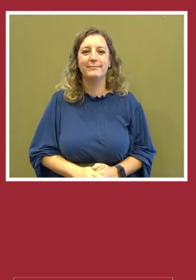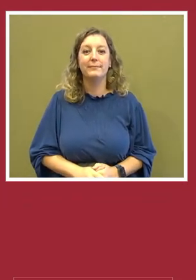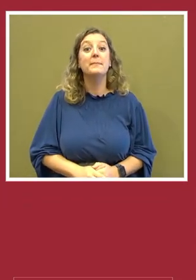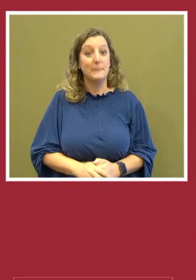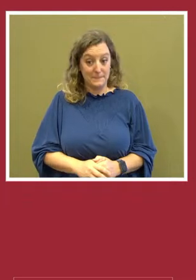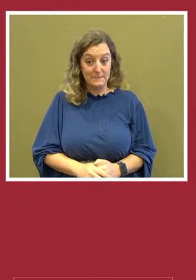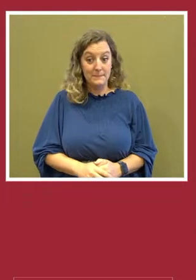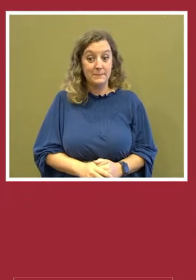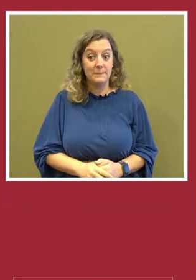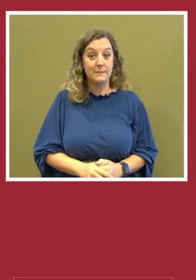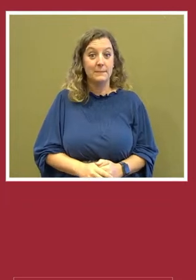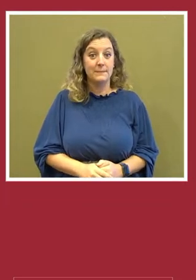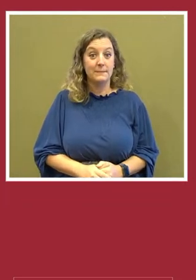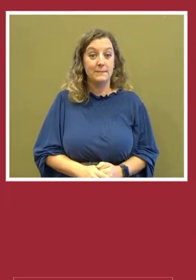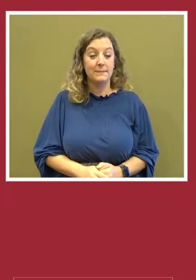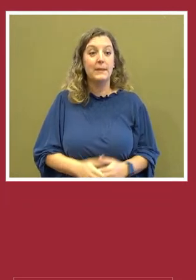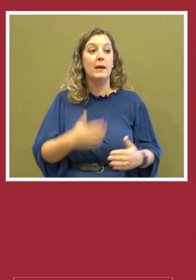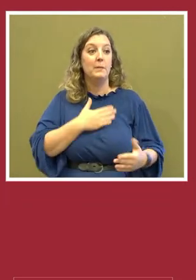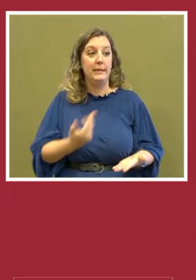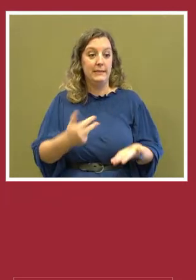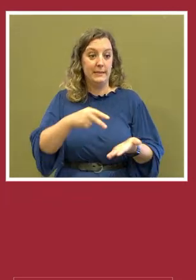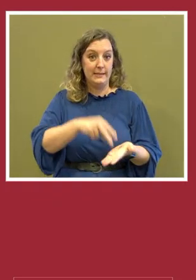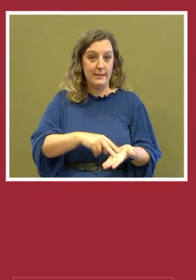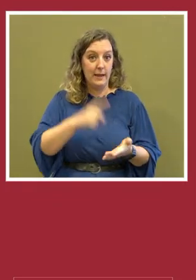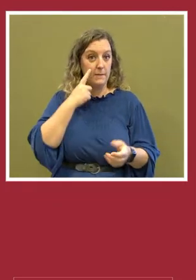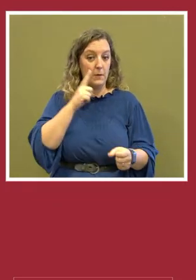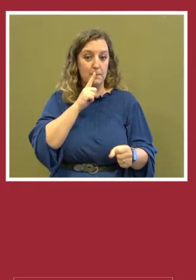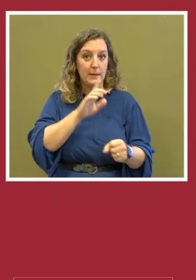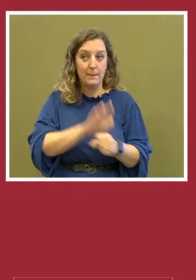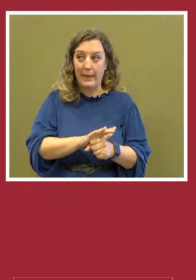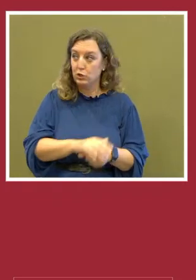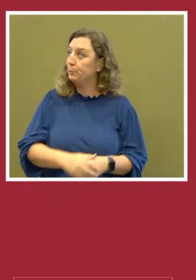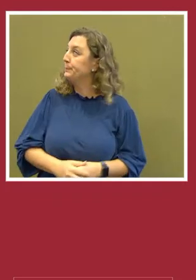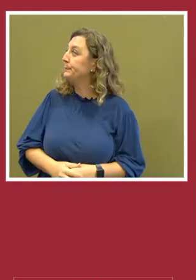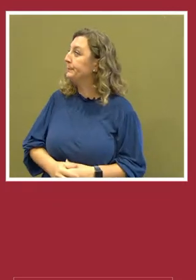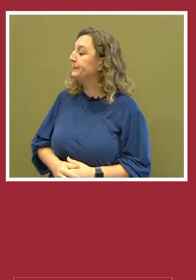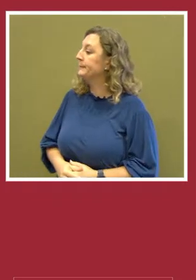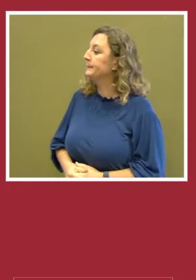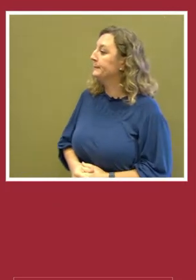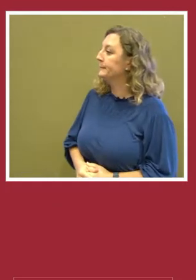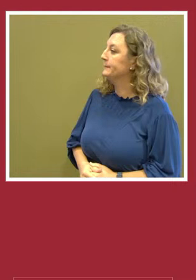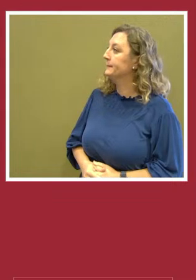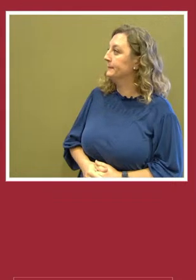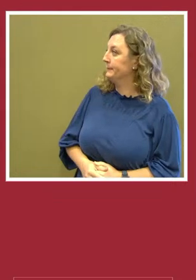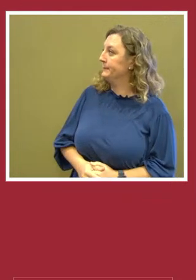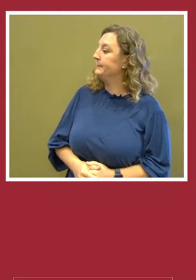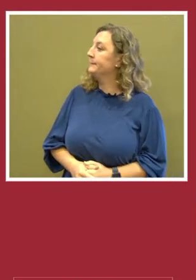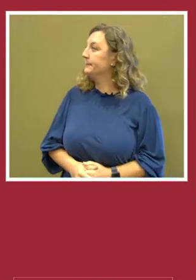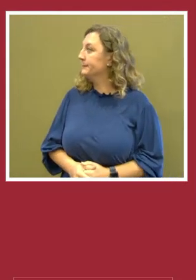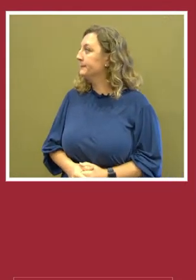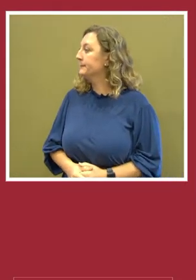With that said, will you please stand, remove your hats, and join me for the Pledge of Allegiance.